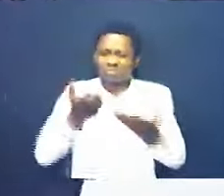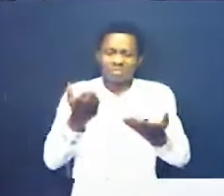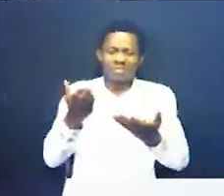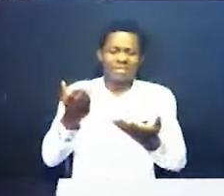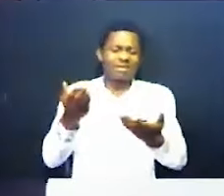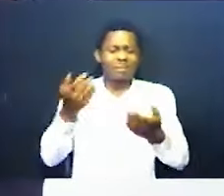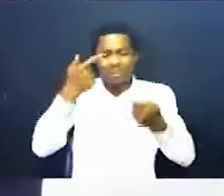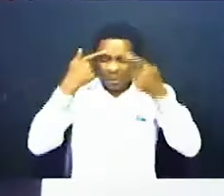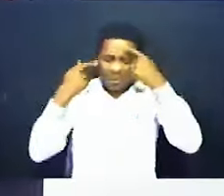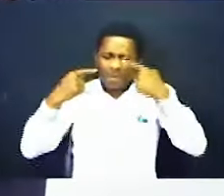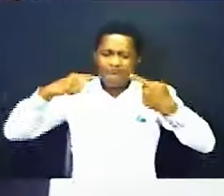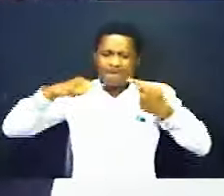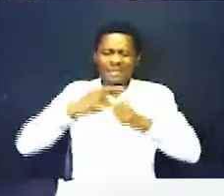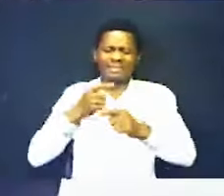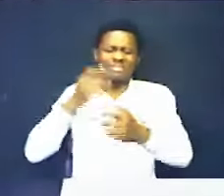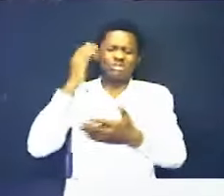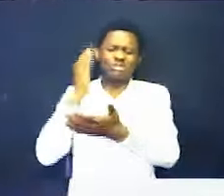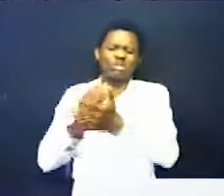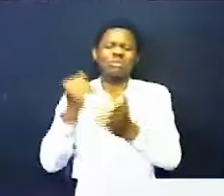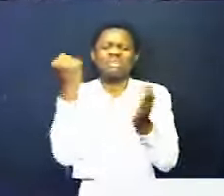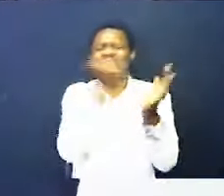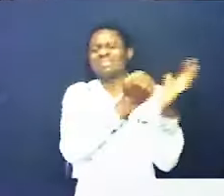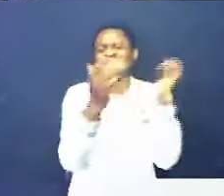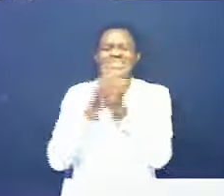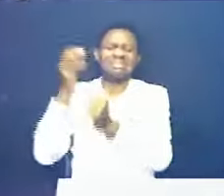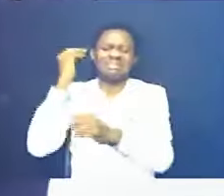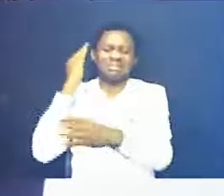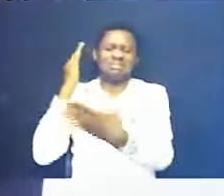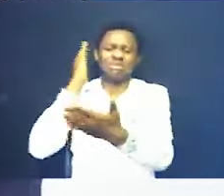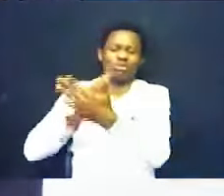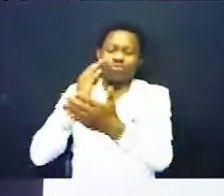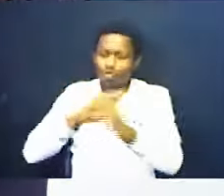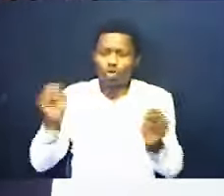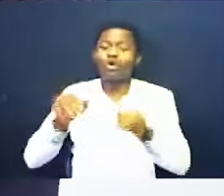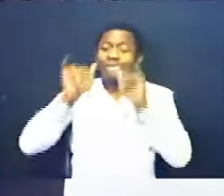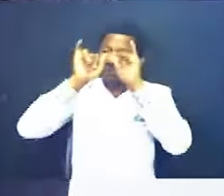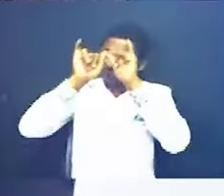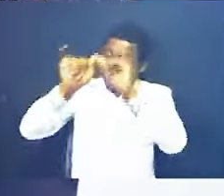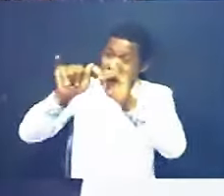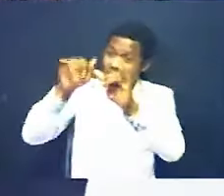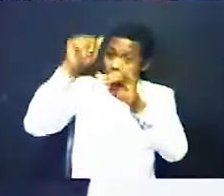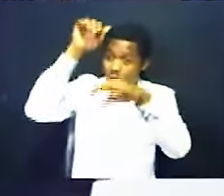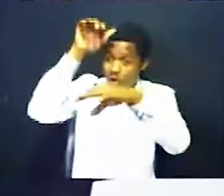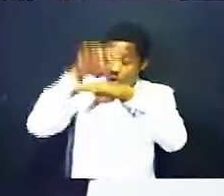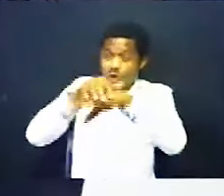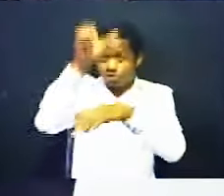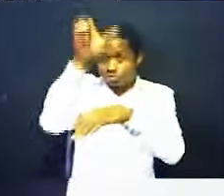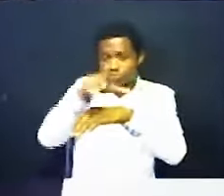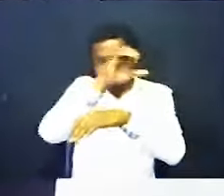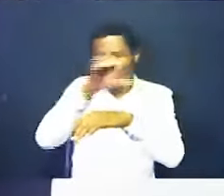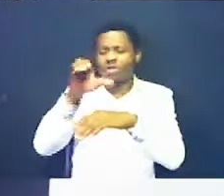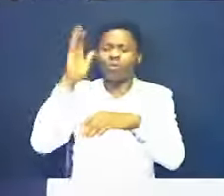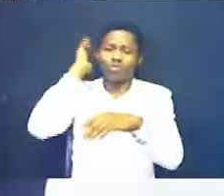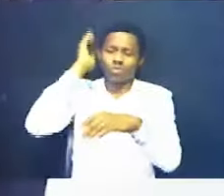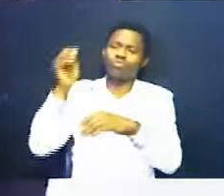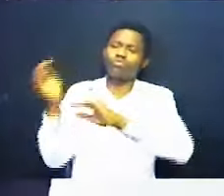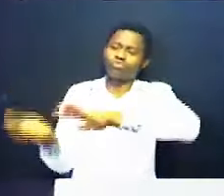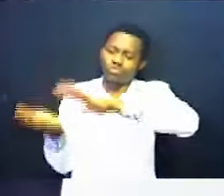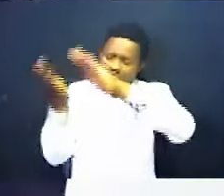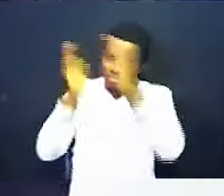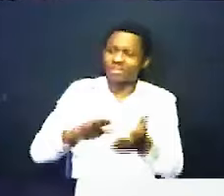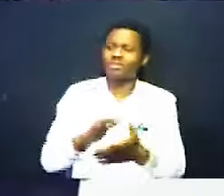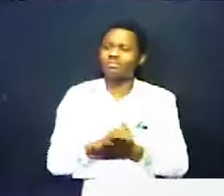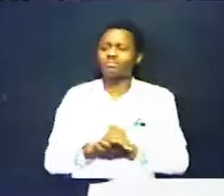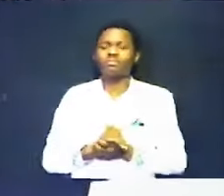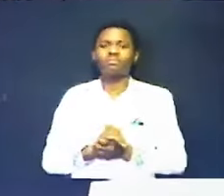of the pains sane ya oni ya wa leave it there for a while bomode a jai manu mu sendu ani and it will die na wo jai